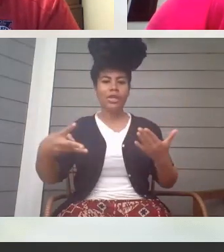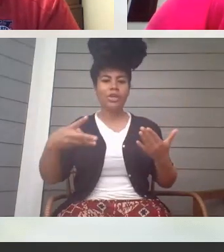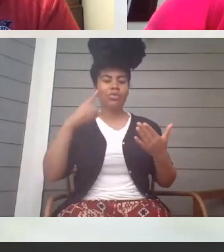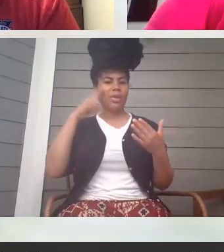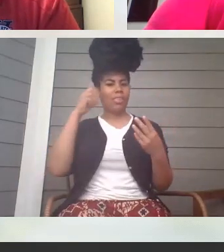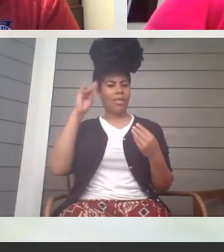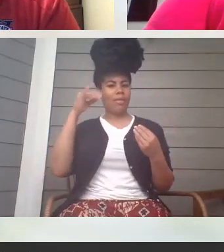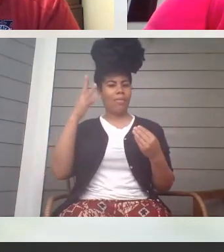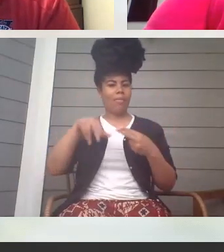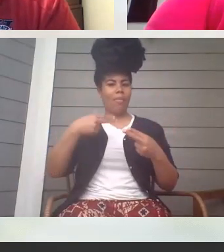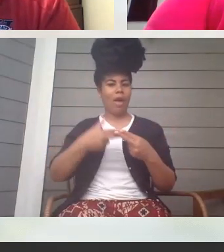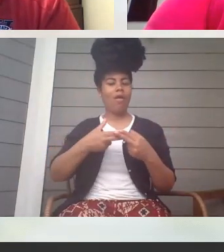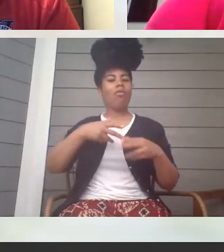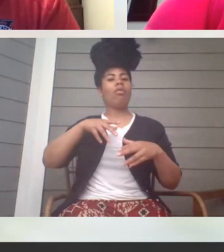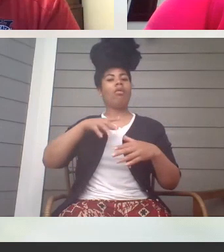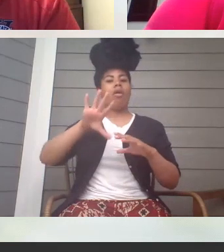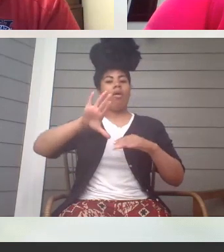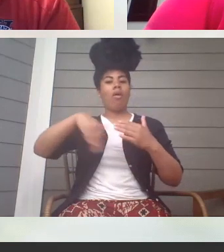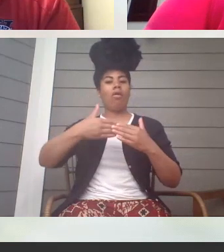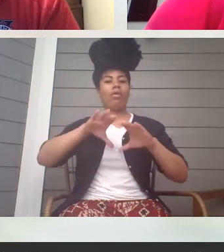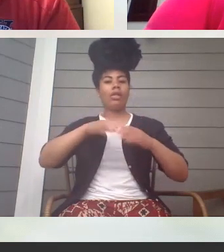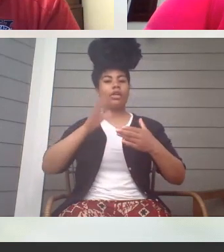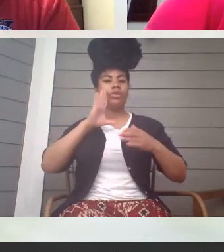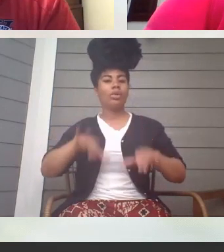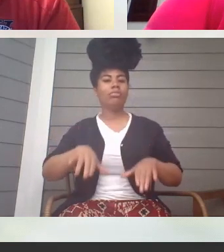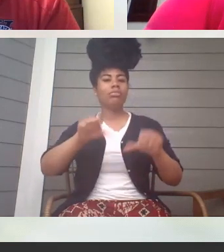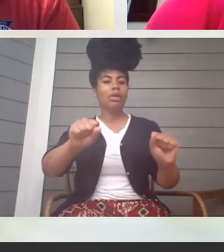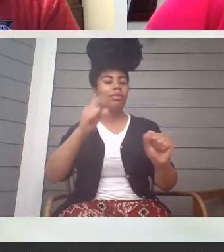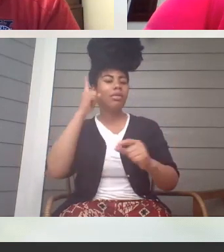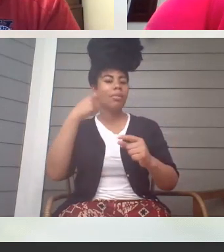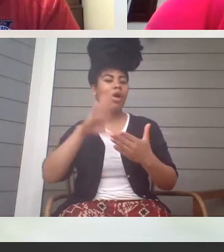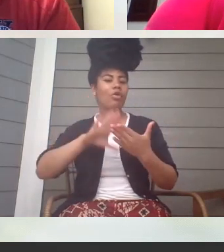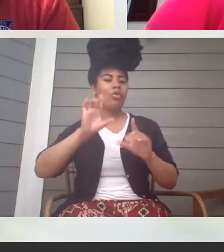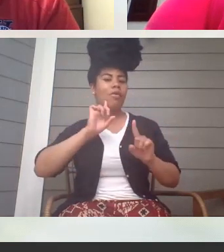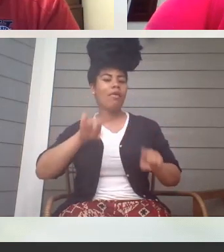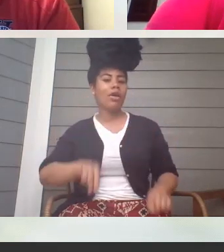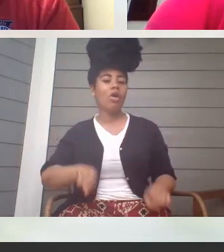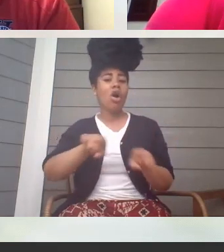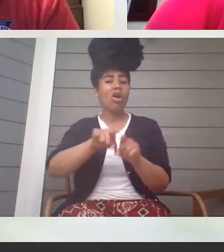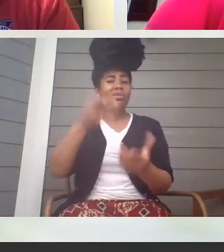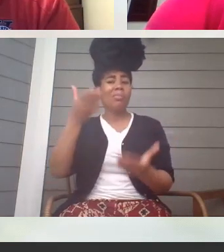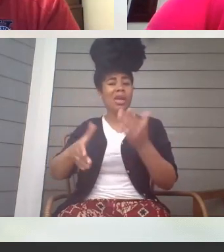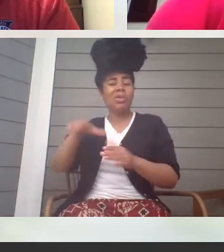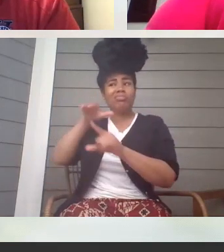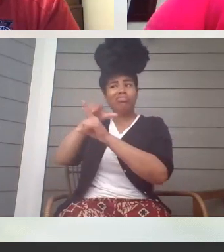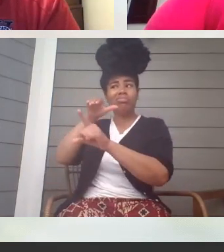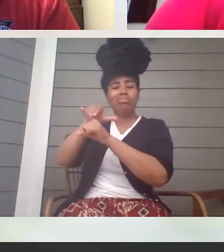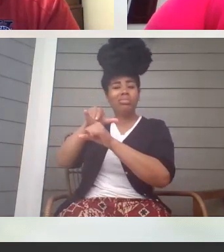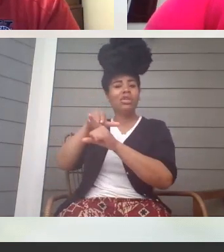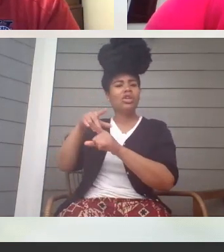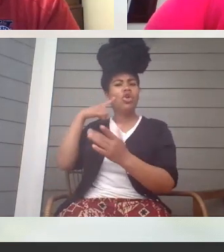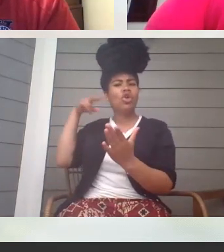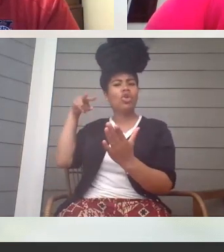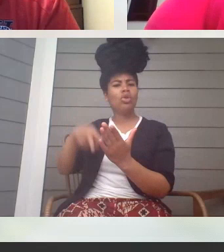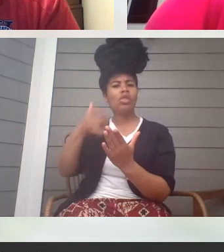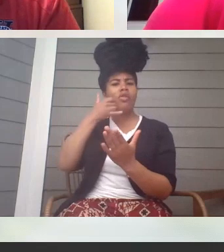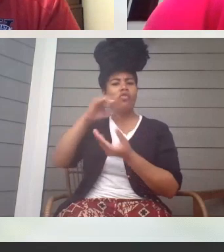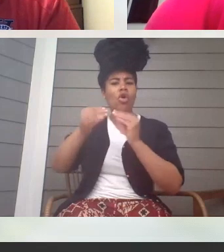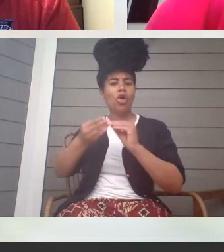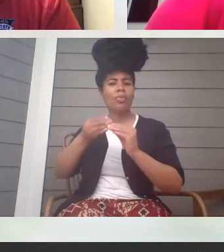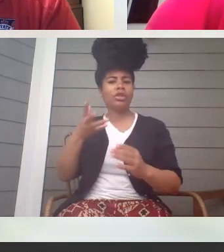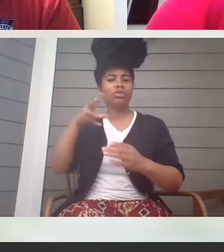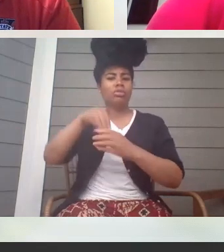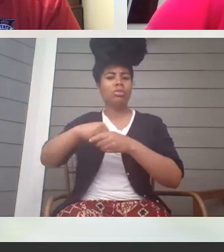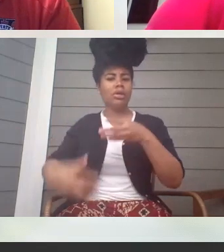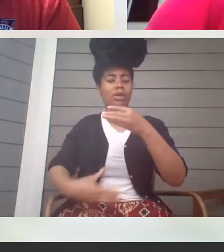mind. We may have some questions for you, so be on the lookout for a phone number for a phone call at the number you included on